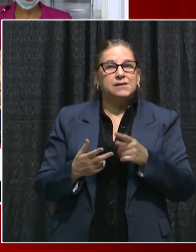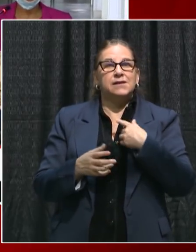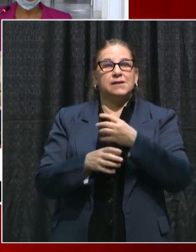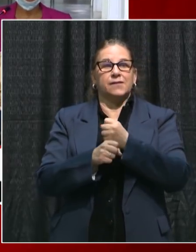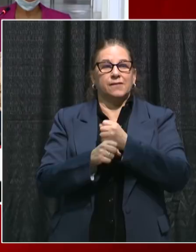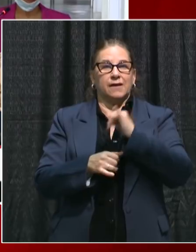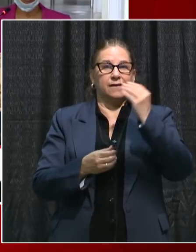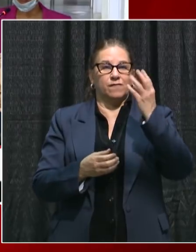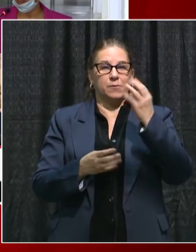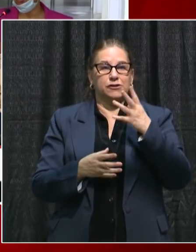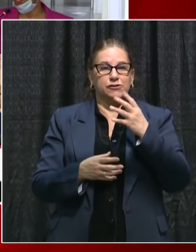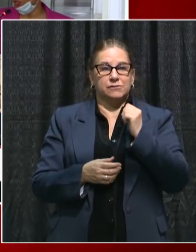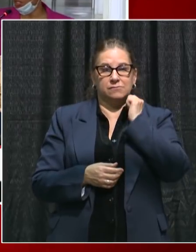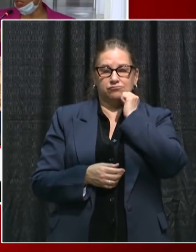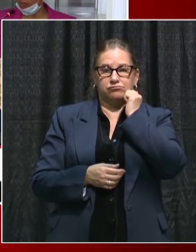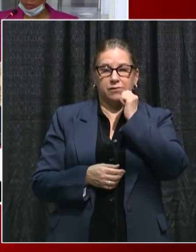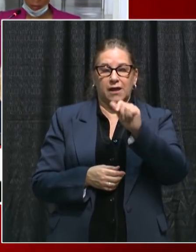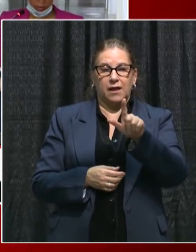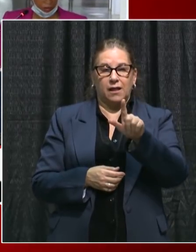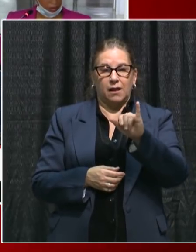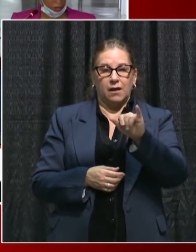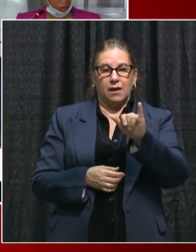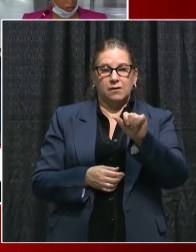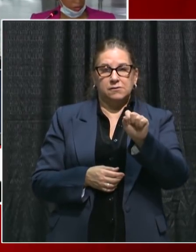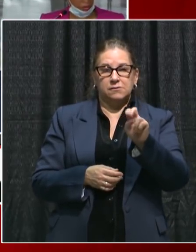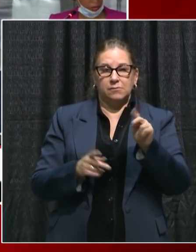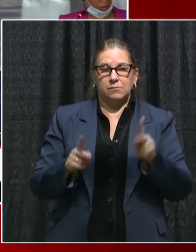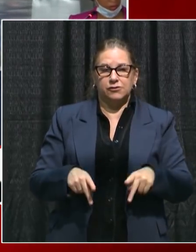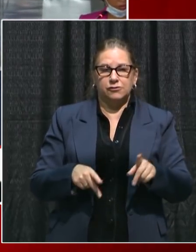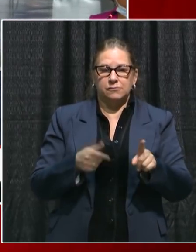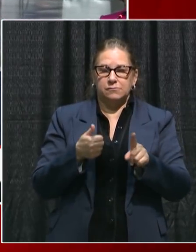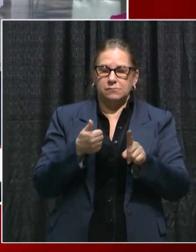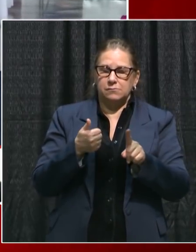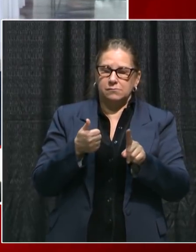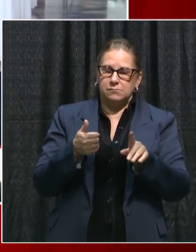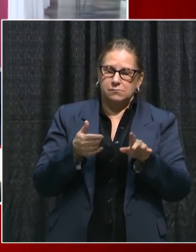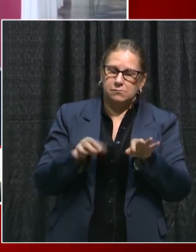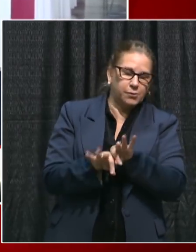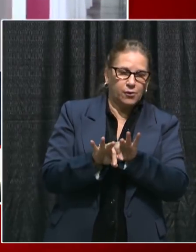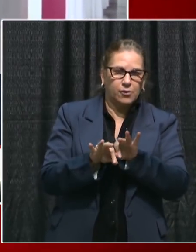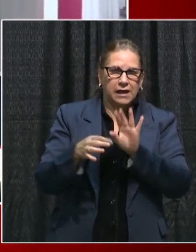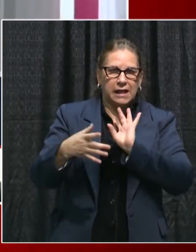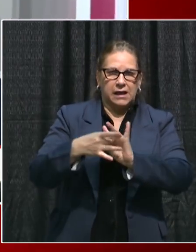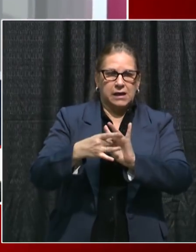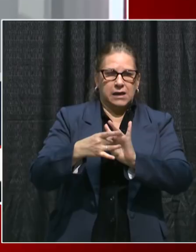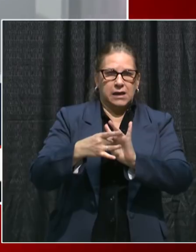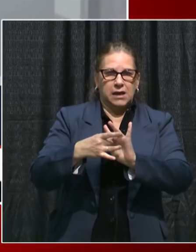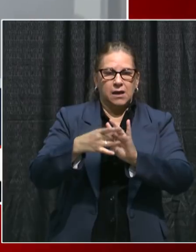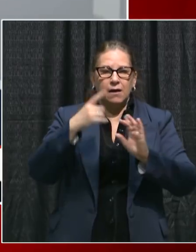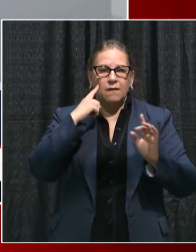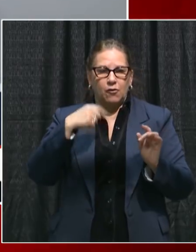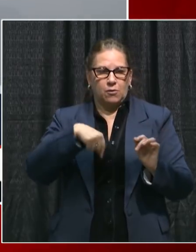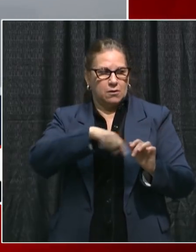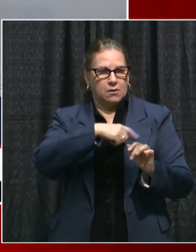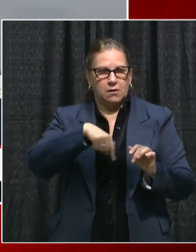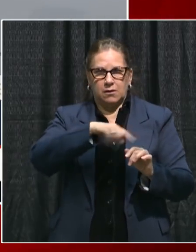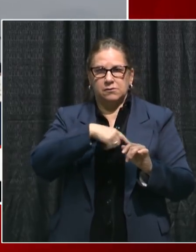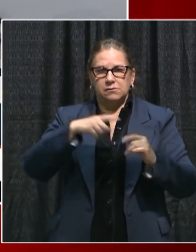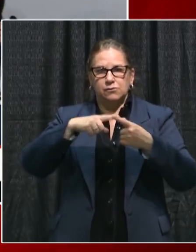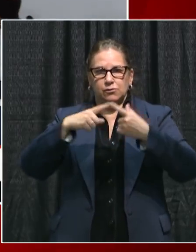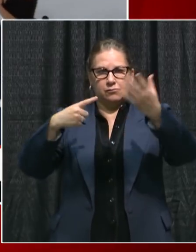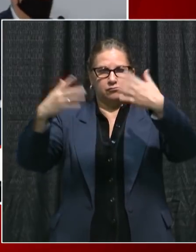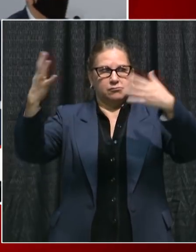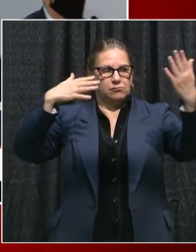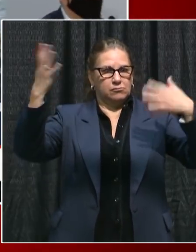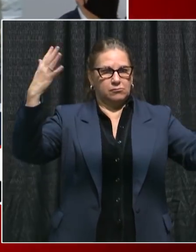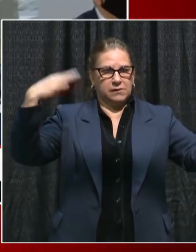going to be a critical link to us. Chris. Thank you, Mayor. As the mayor is talking about, our Department of Health, who